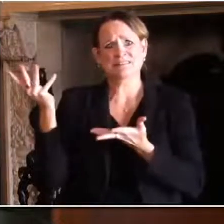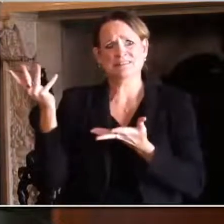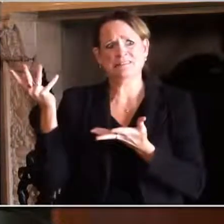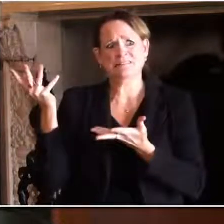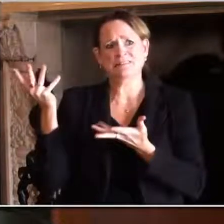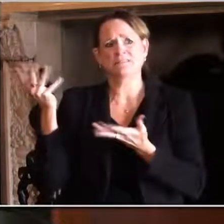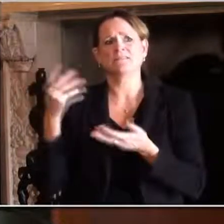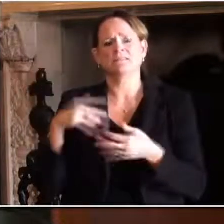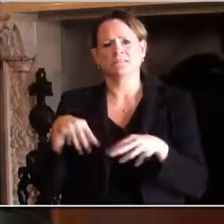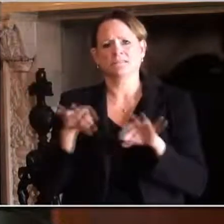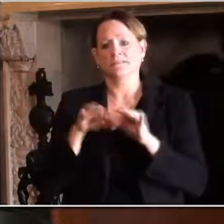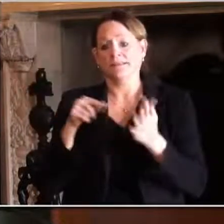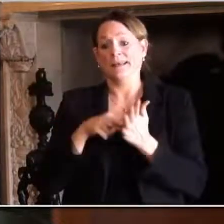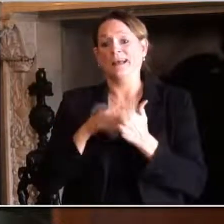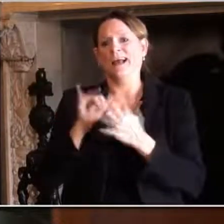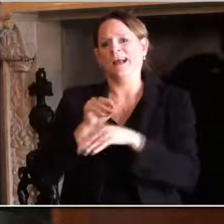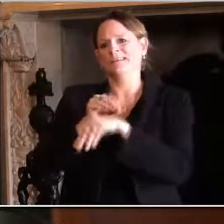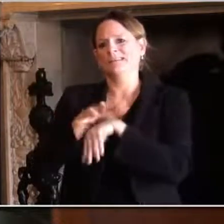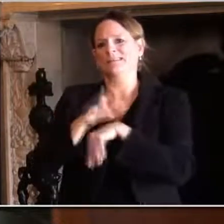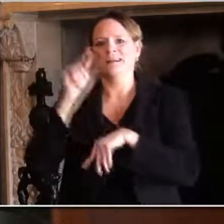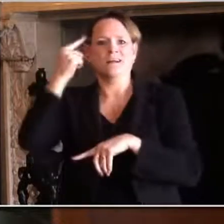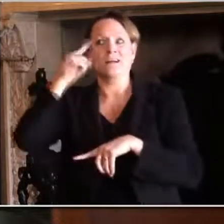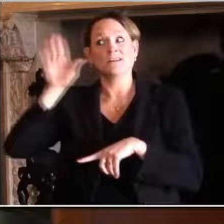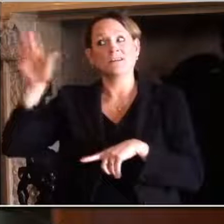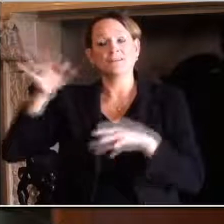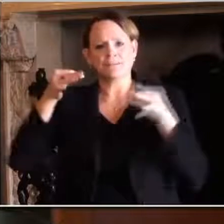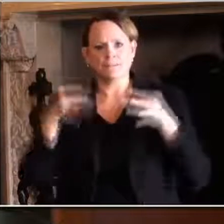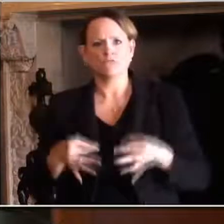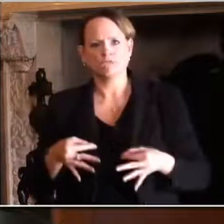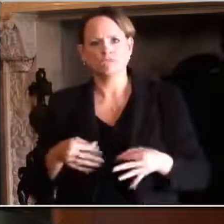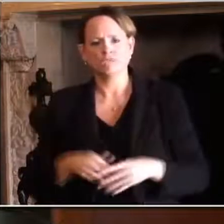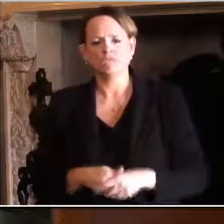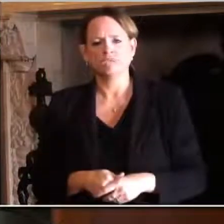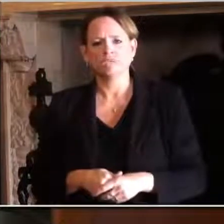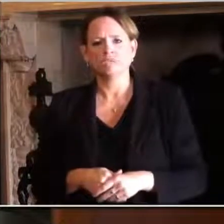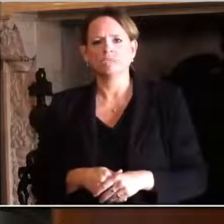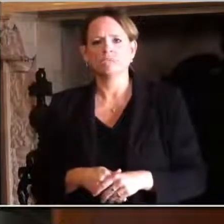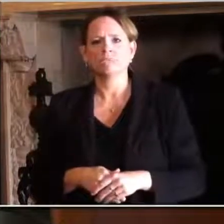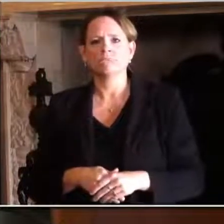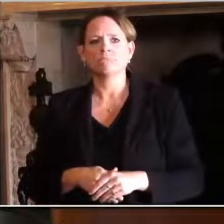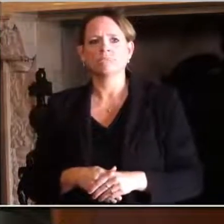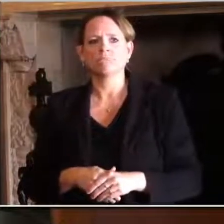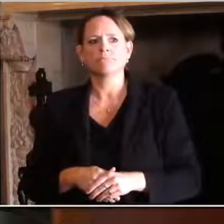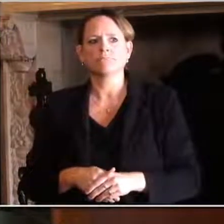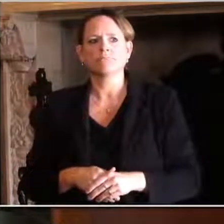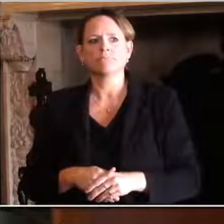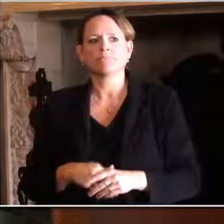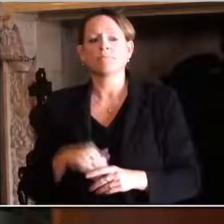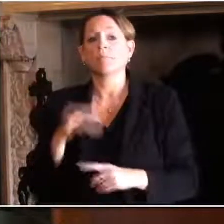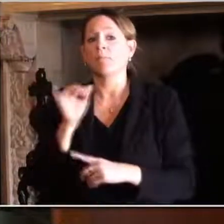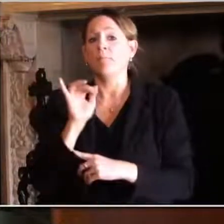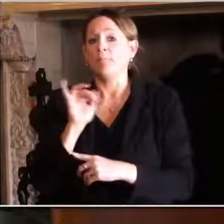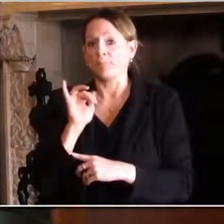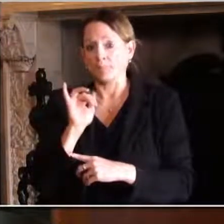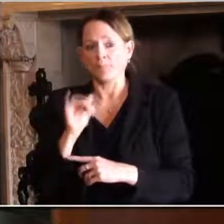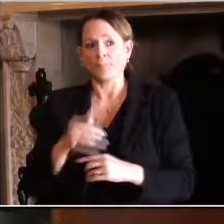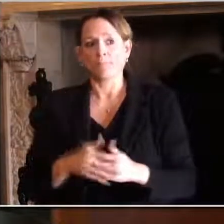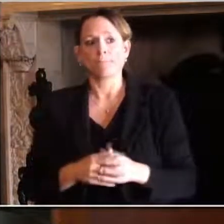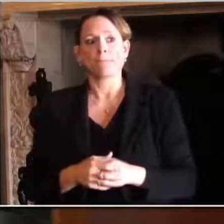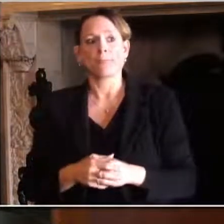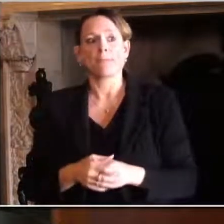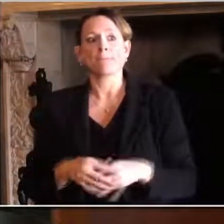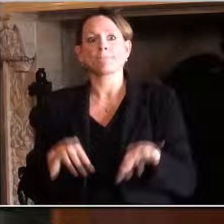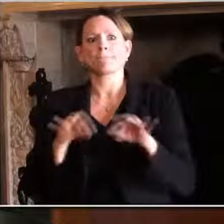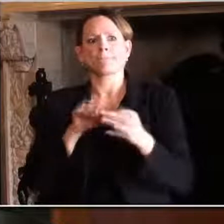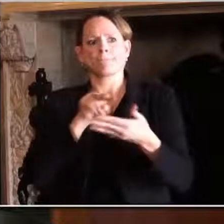other things as we have talked about before, that are important things to be thinking and looking at are